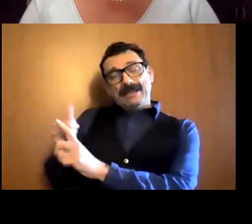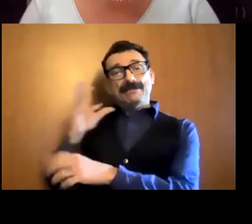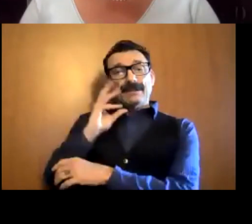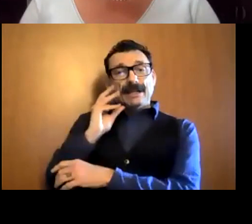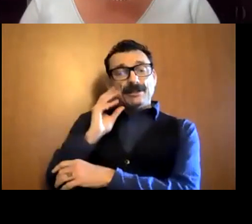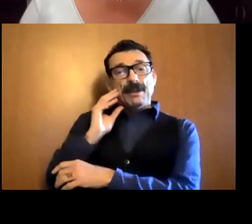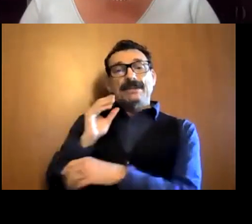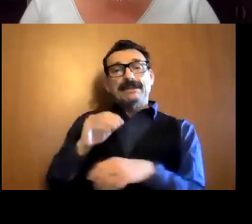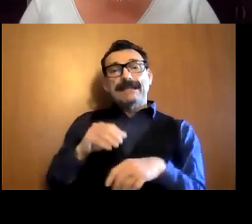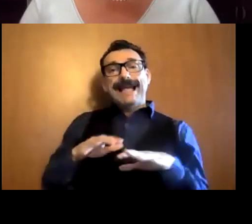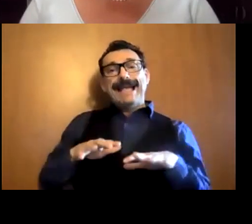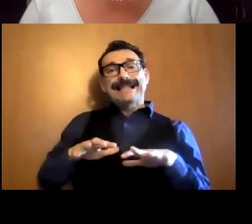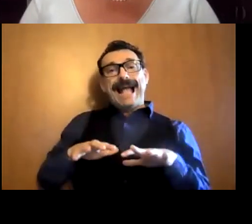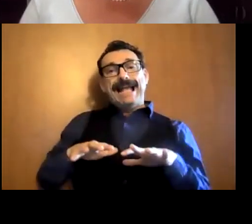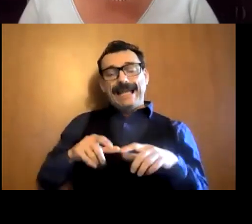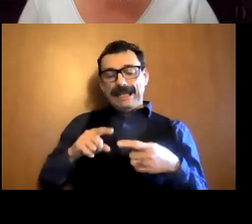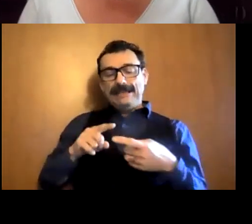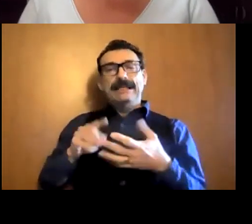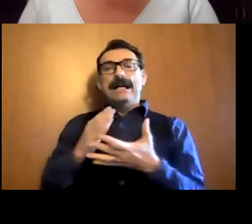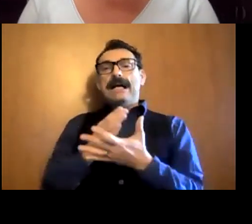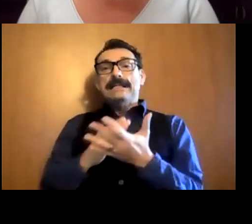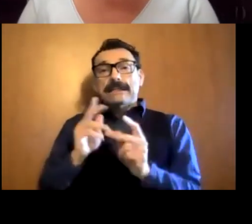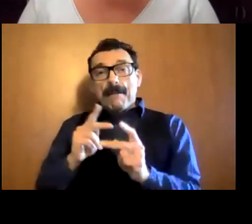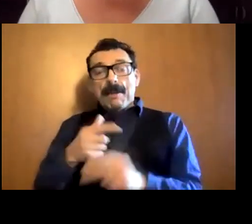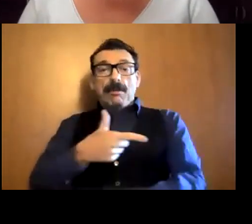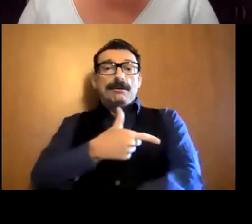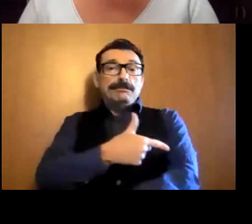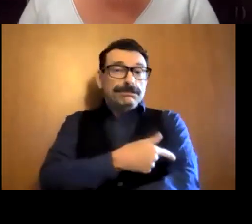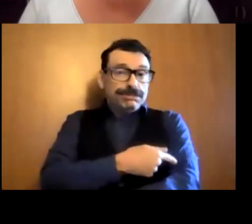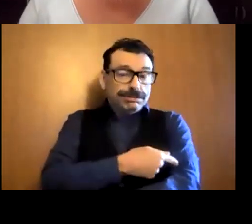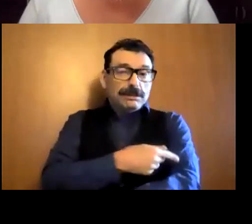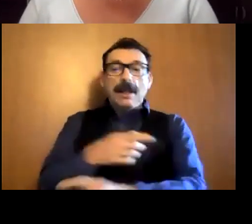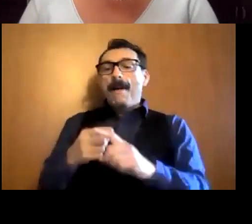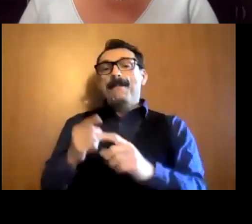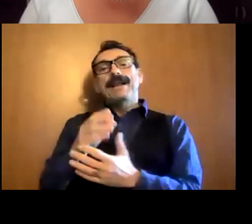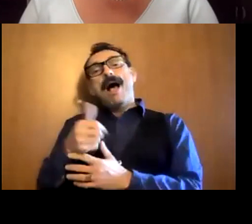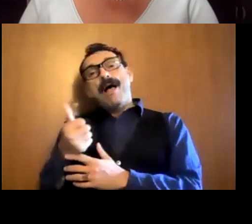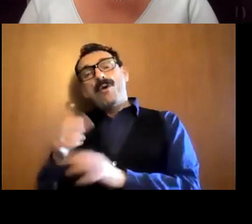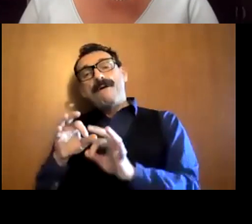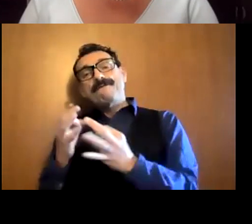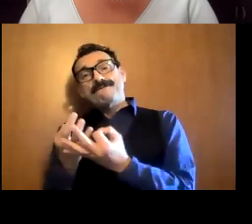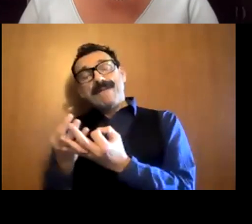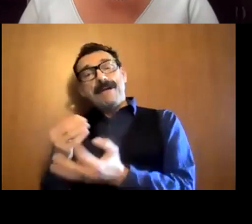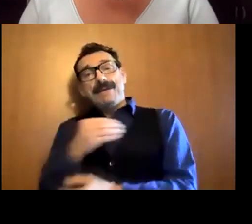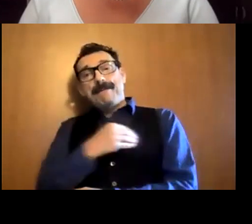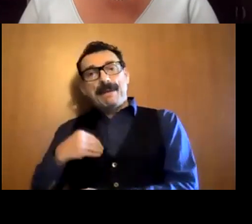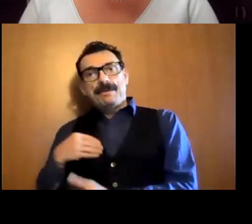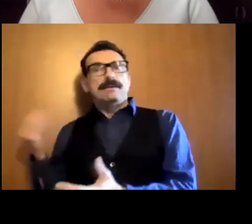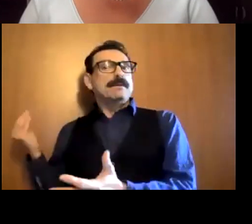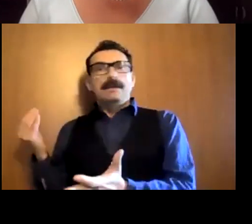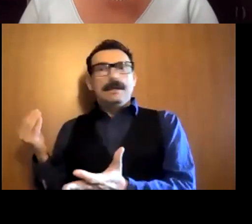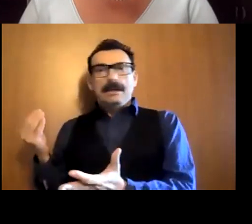getting vaccinated while other family members are against the vaccination. So she asked, what advice can we give students